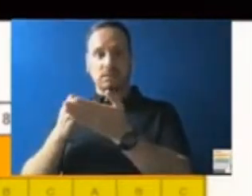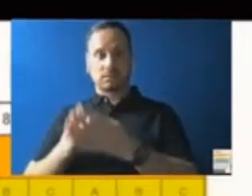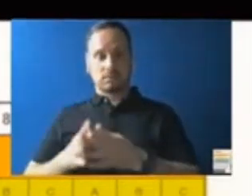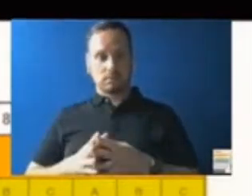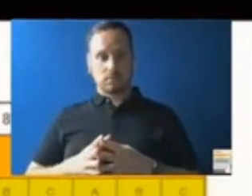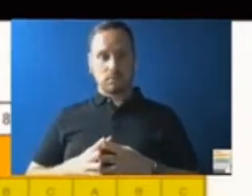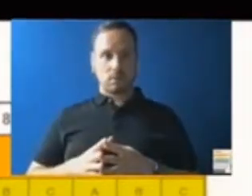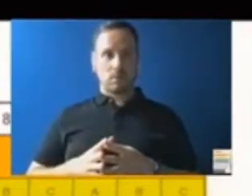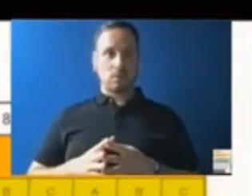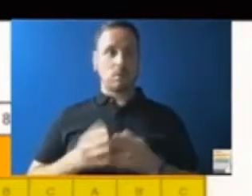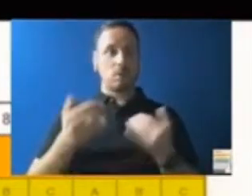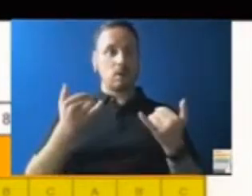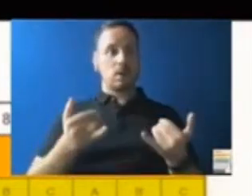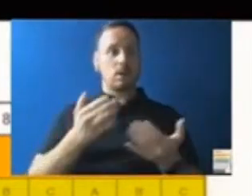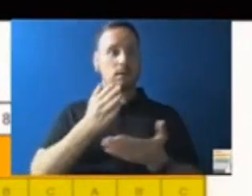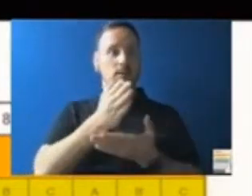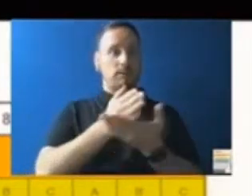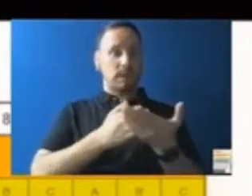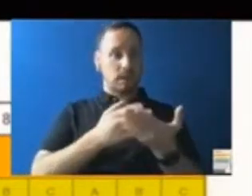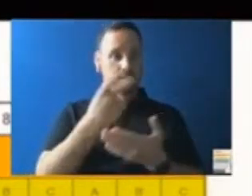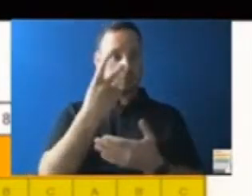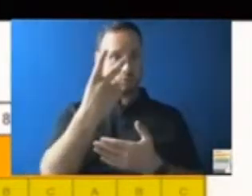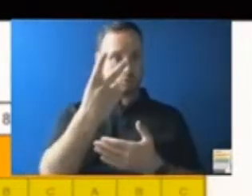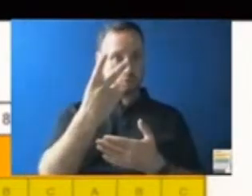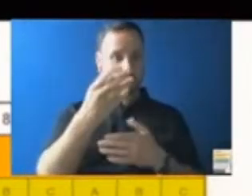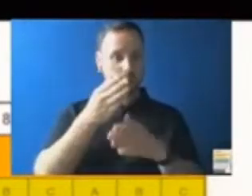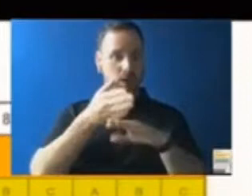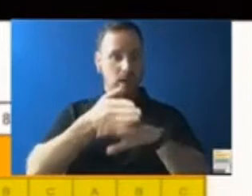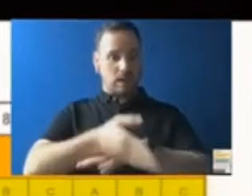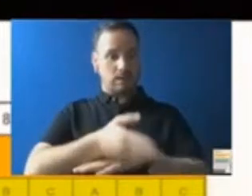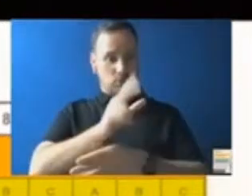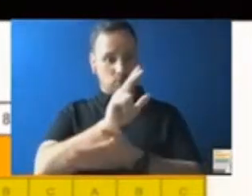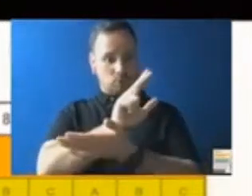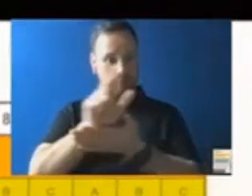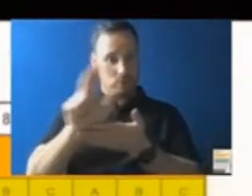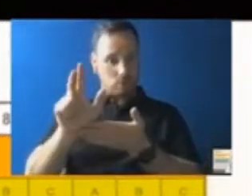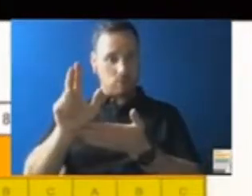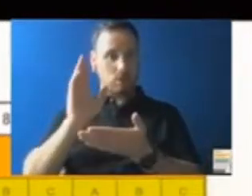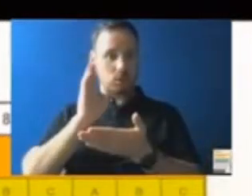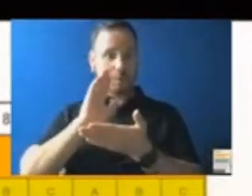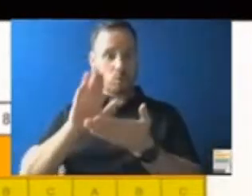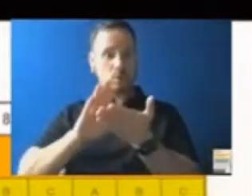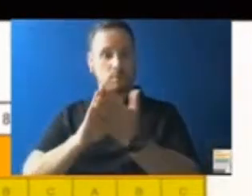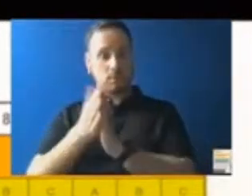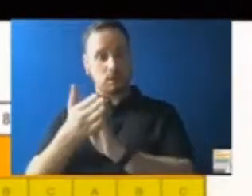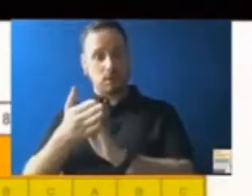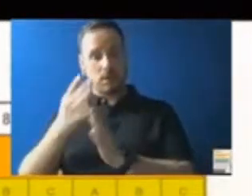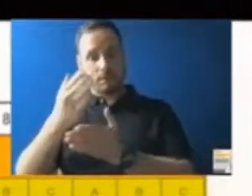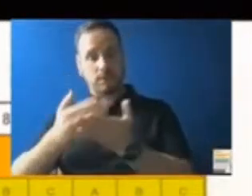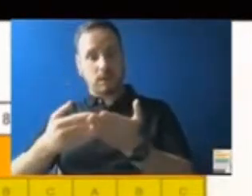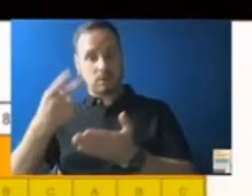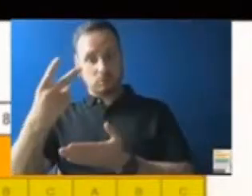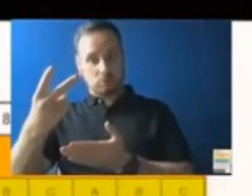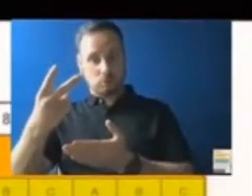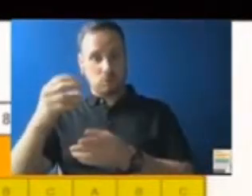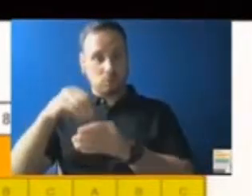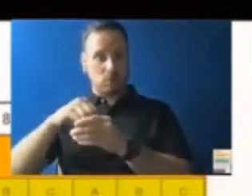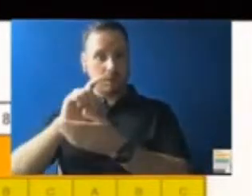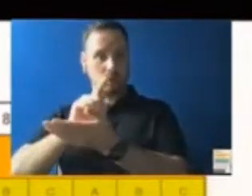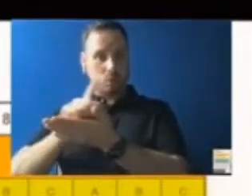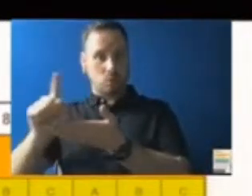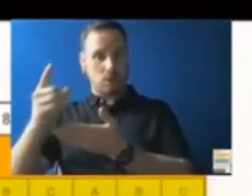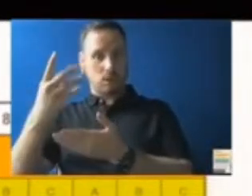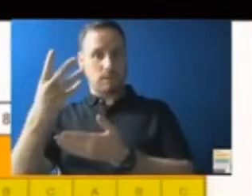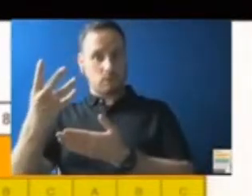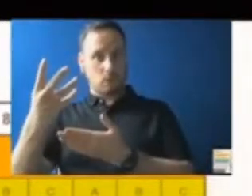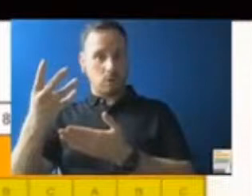phase two. After 3 weeks of implementation, we would transition to phase two in week 4. Phase two in week 4 would include our kindergarten